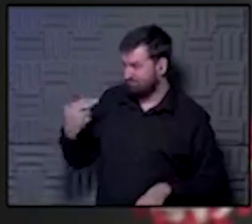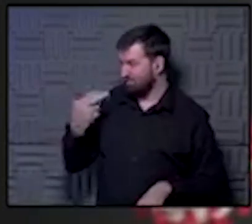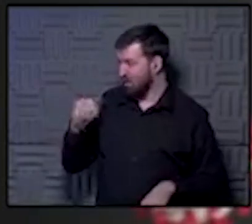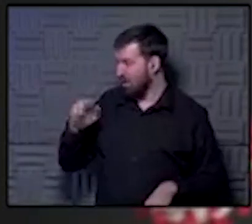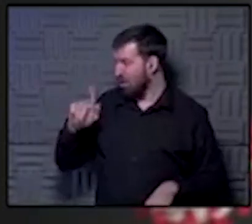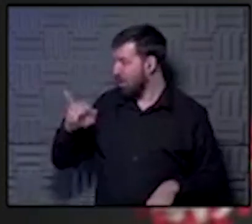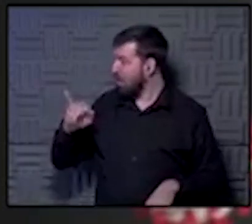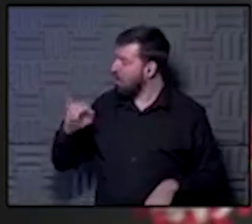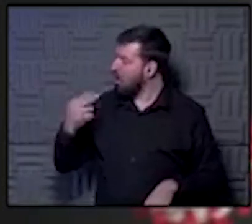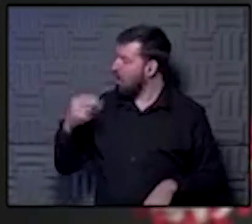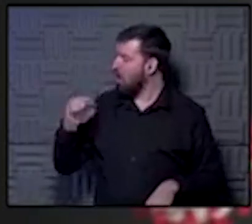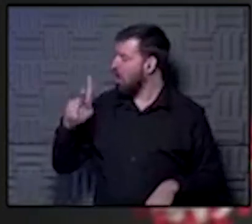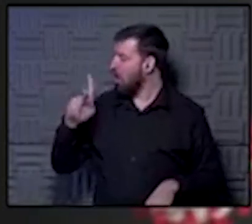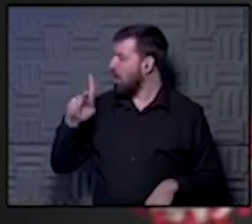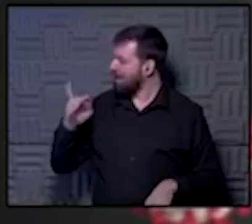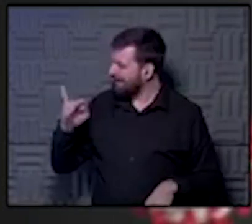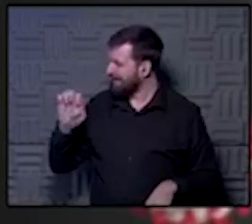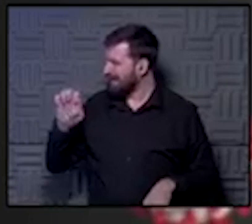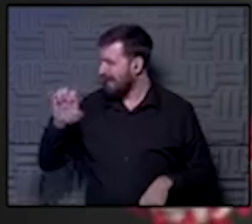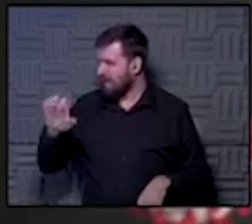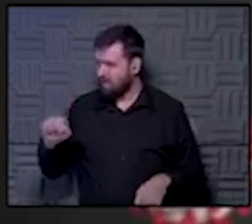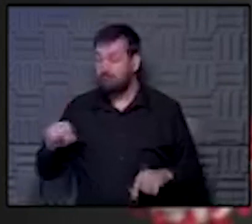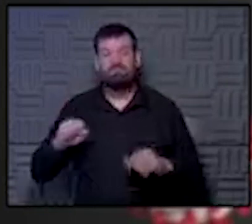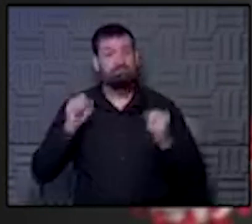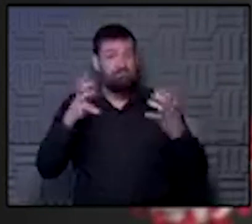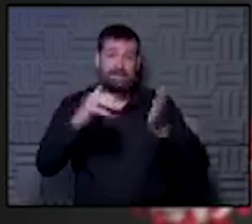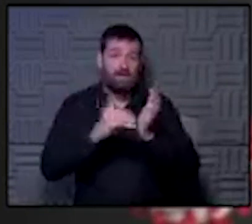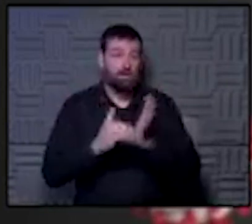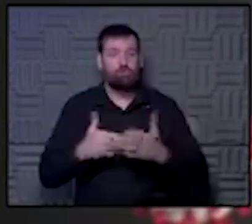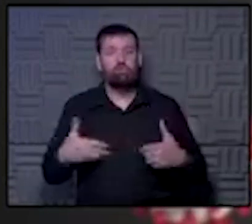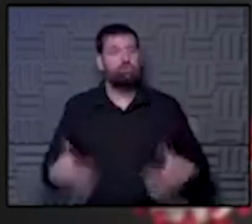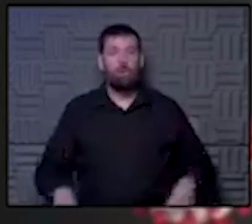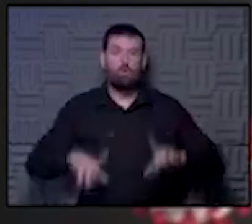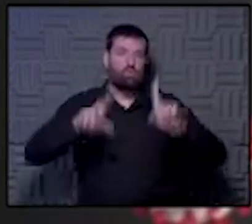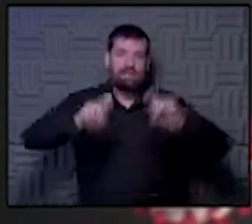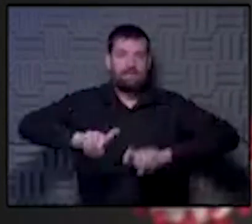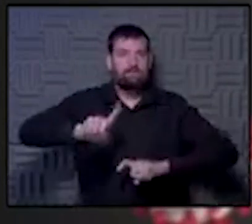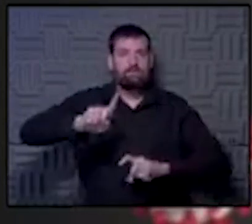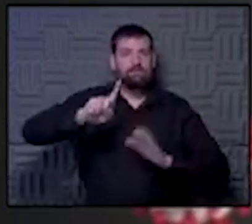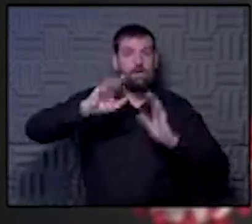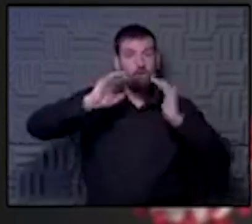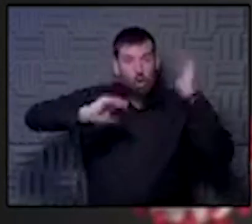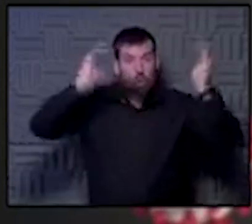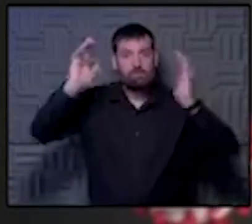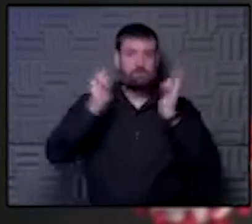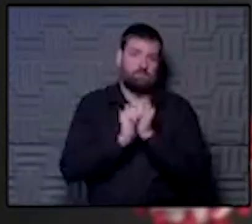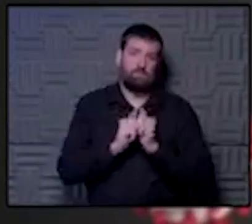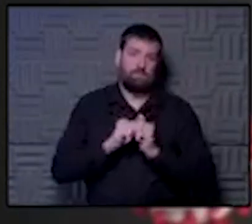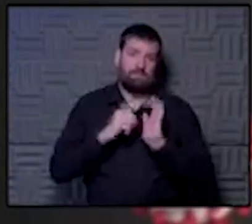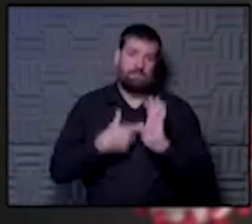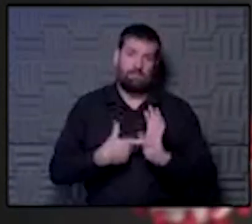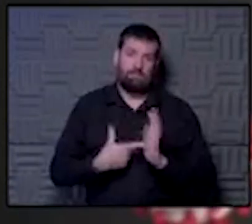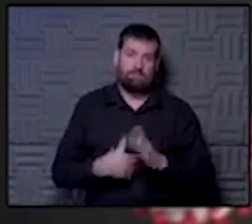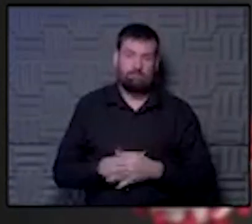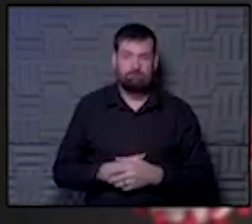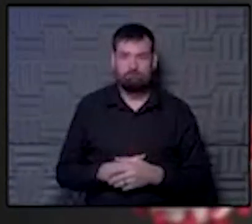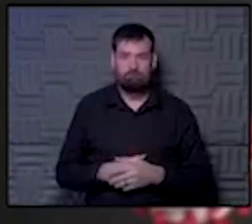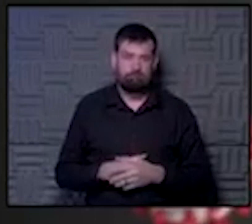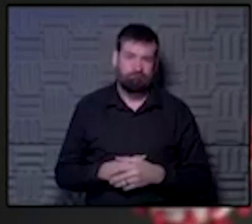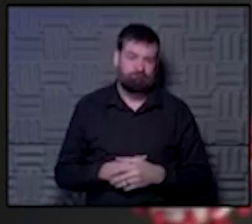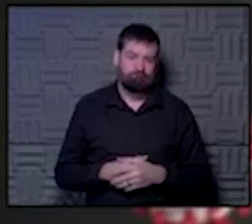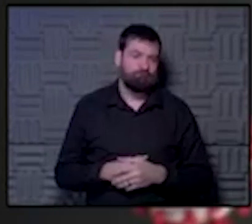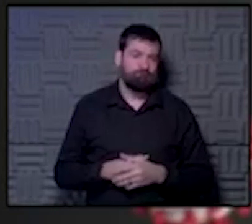Yeah, I mean, that's a very good question. I think there's a lot of doctors who don't want to test adults either with symptoms, and I think that is not the